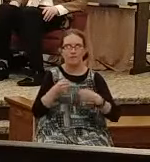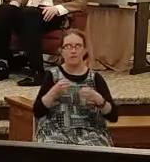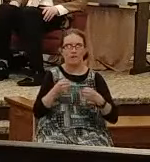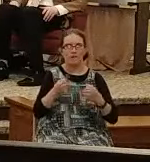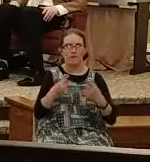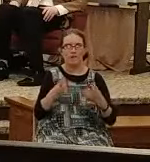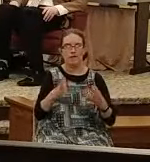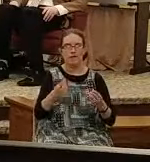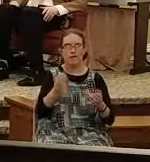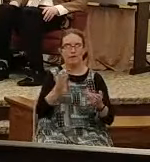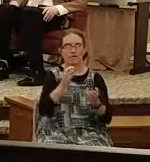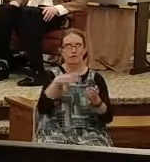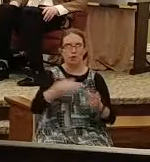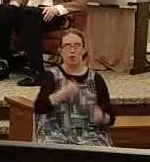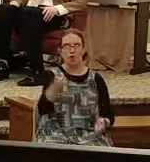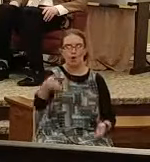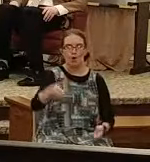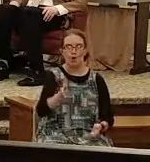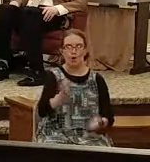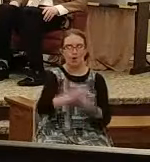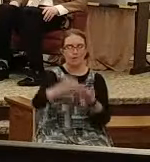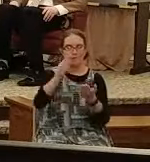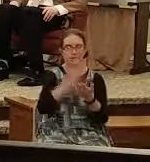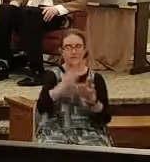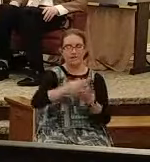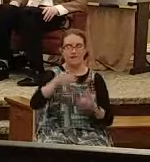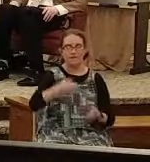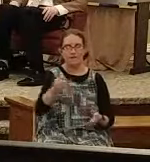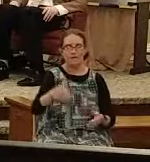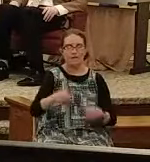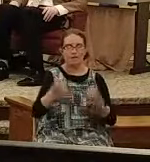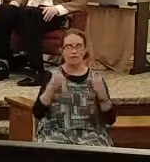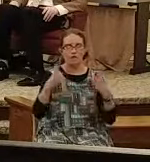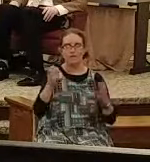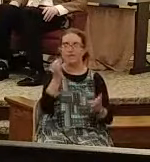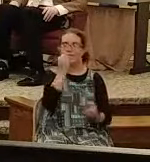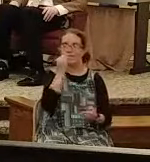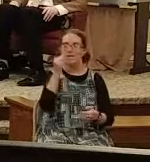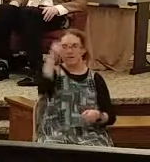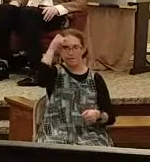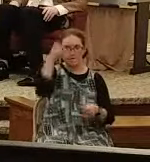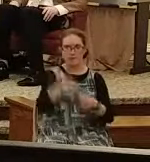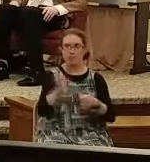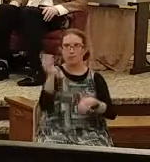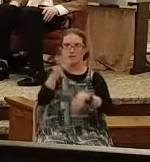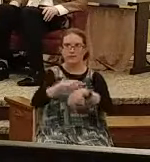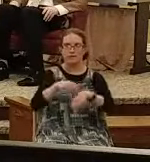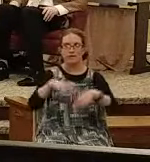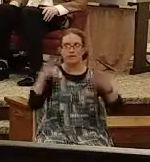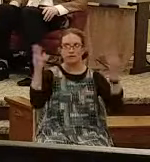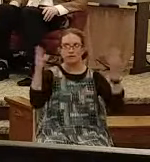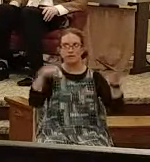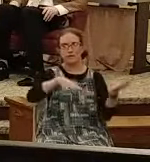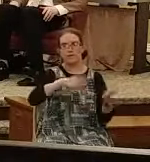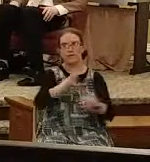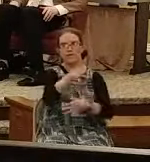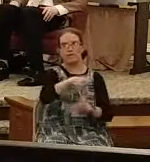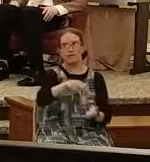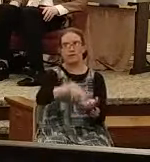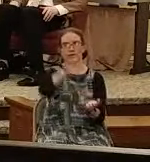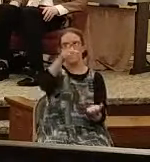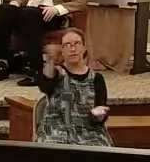and fishes and other things. Amen. There were plenty of food. I remember one time after he had resurrected and came